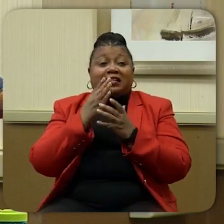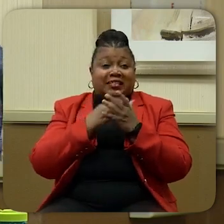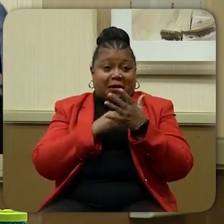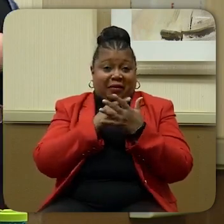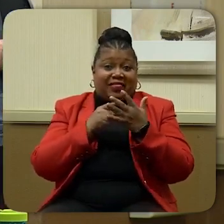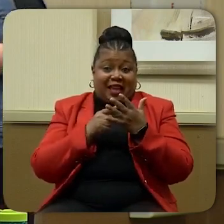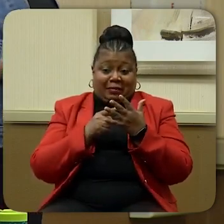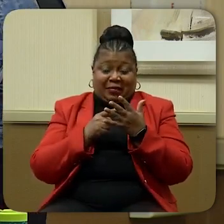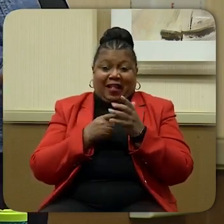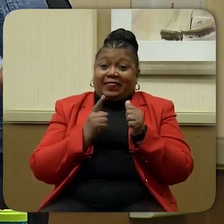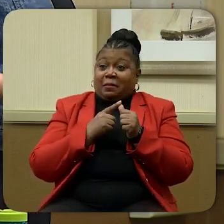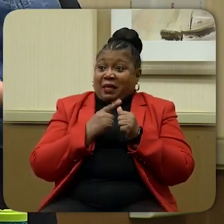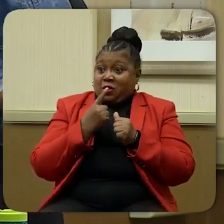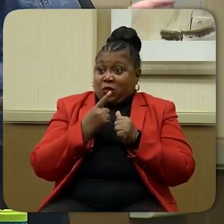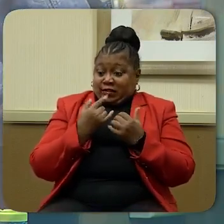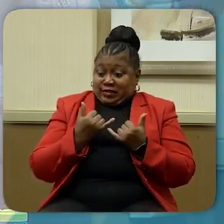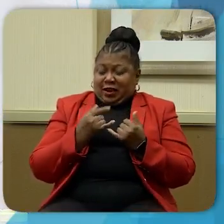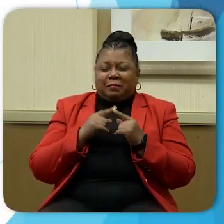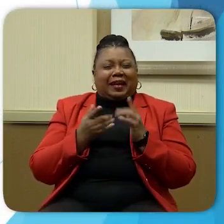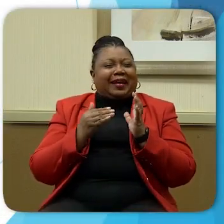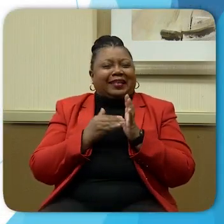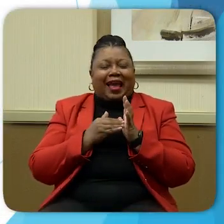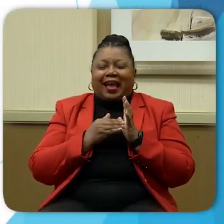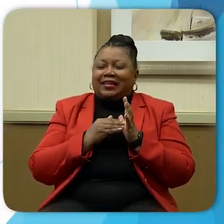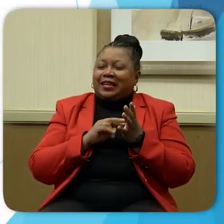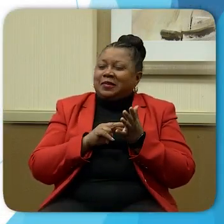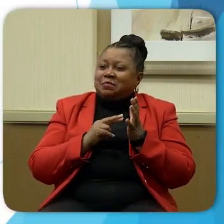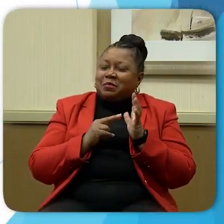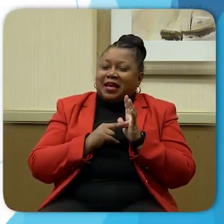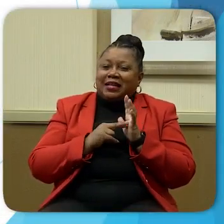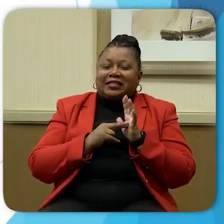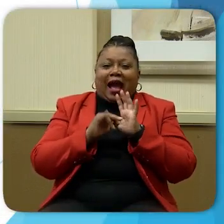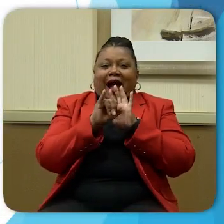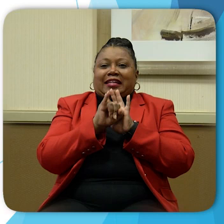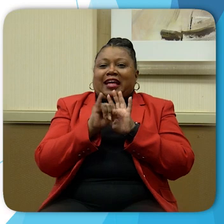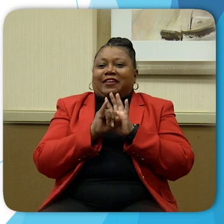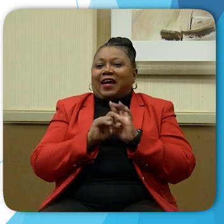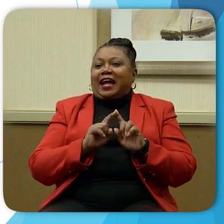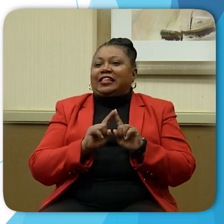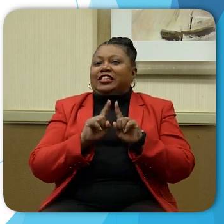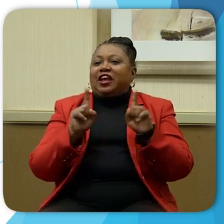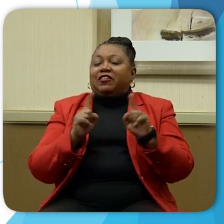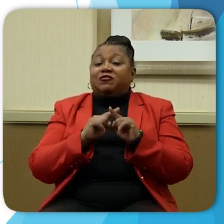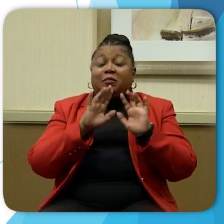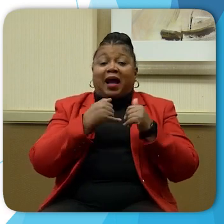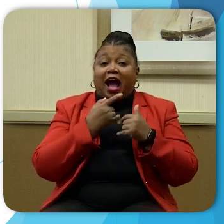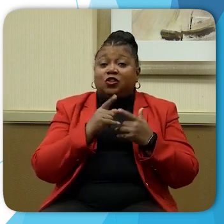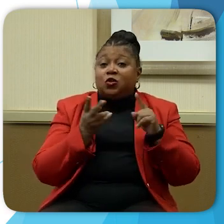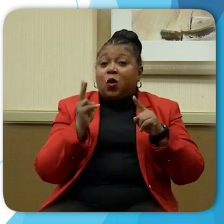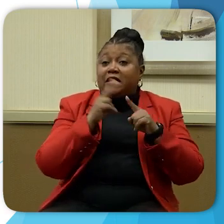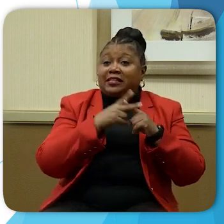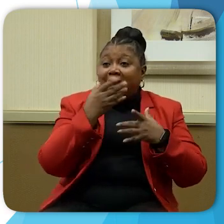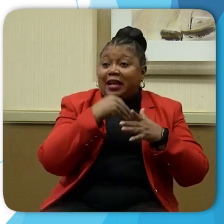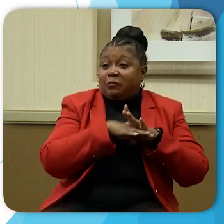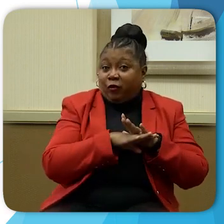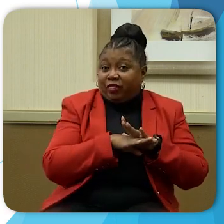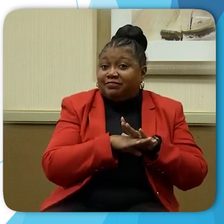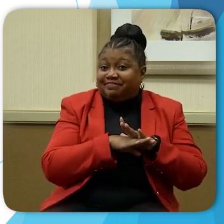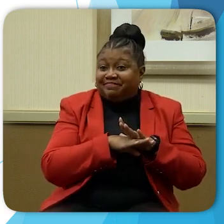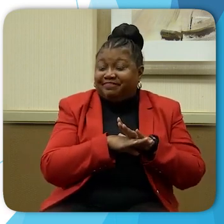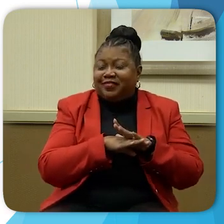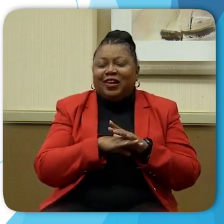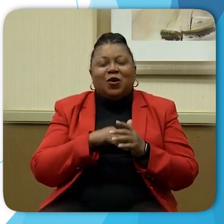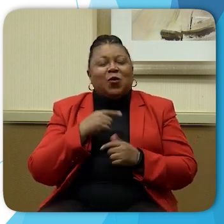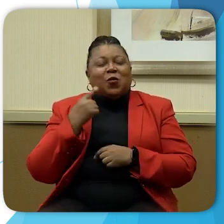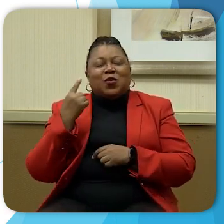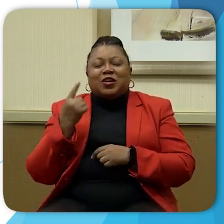of the main ones, but again, it just means identifying differently from how you were assigned.